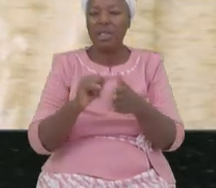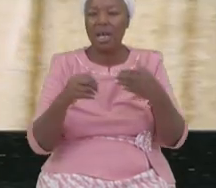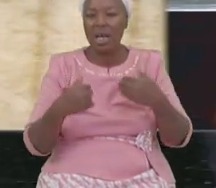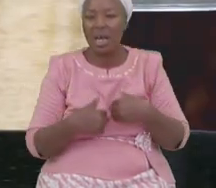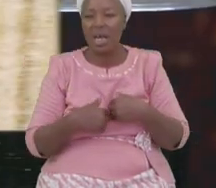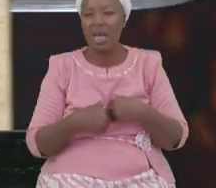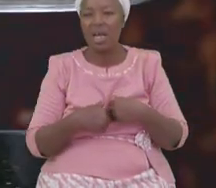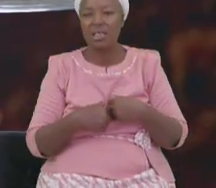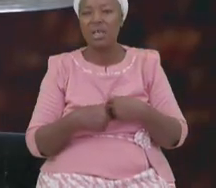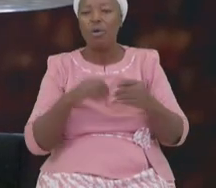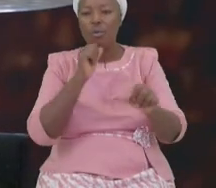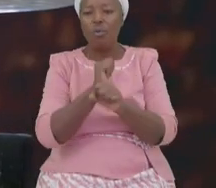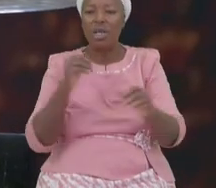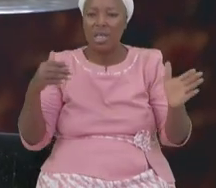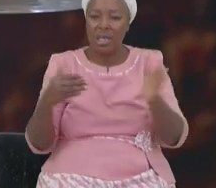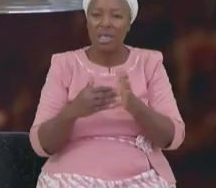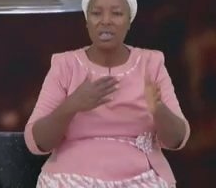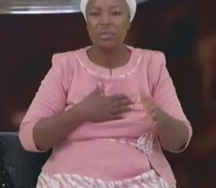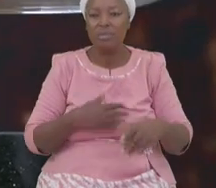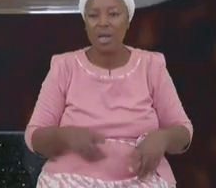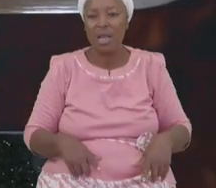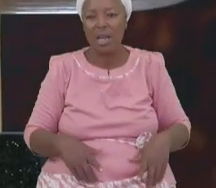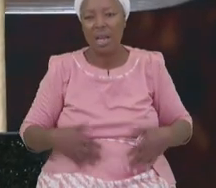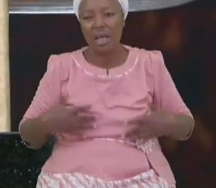war against my life.